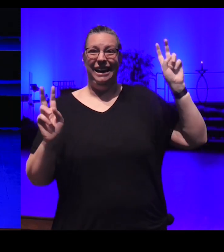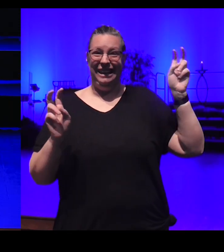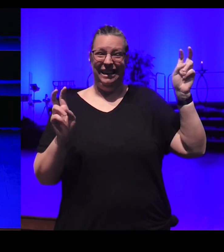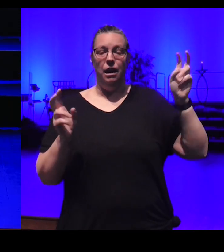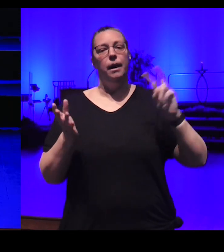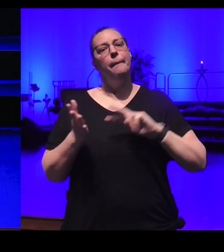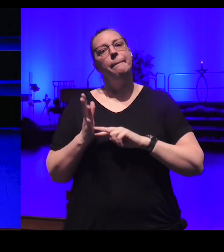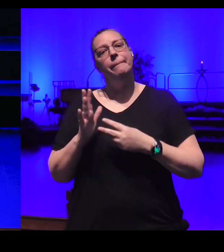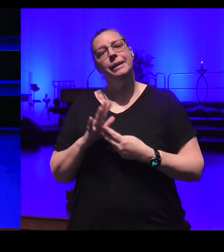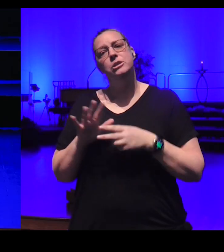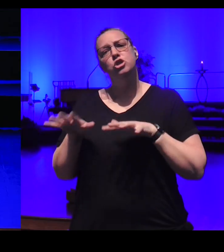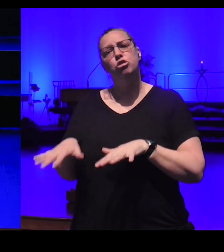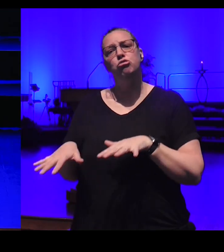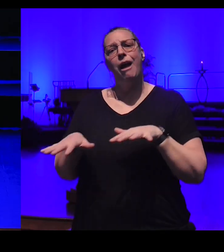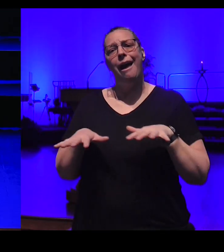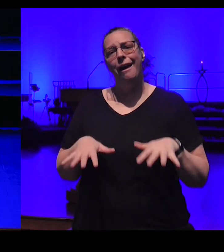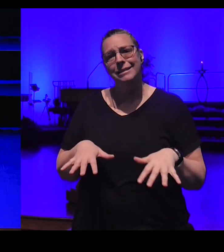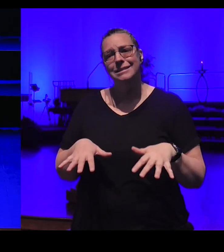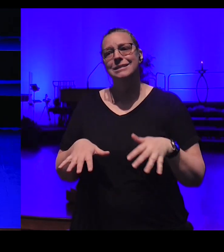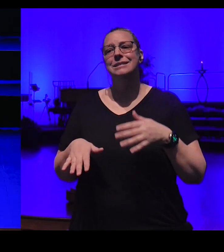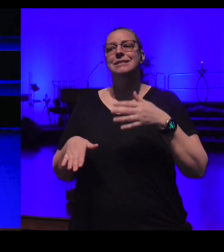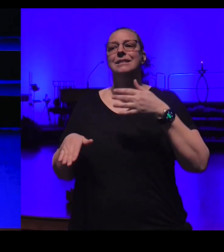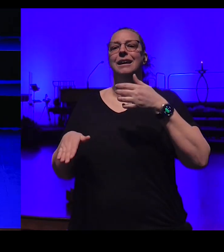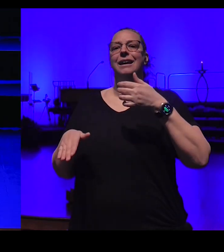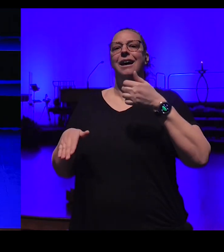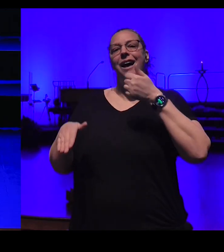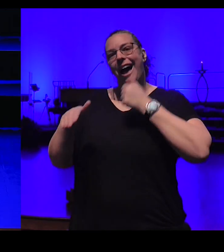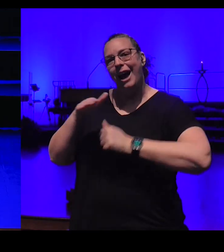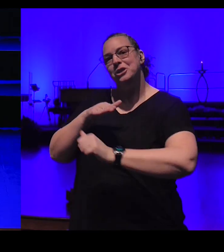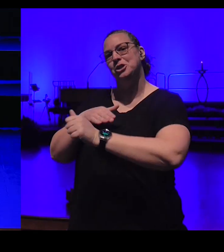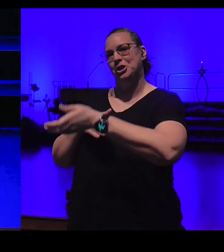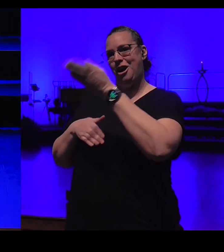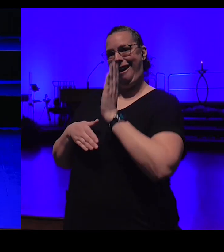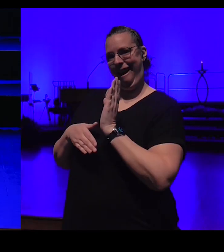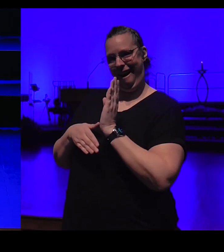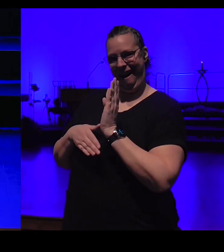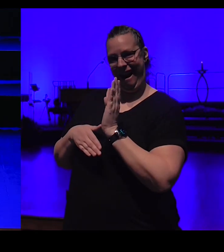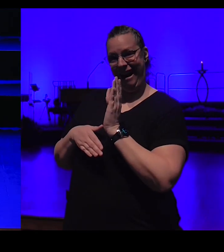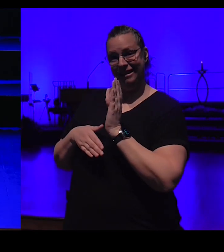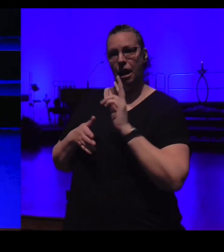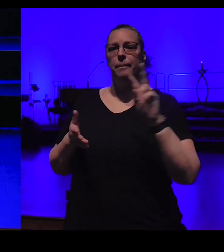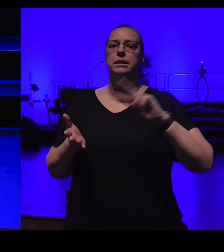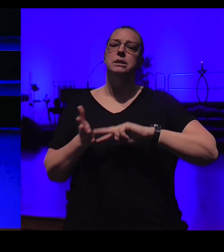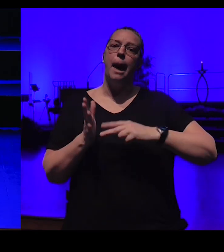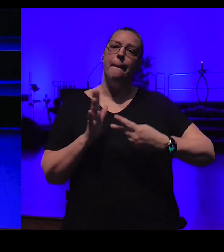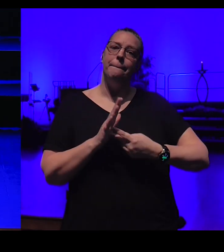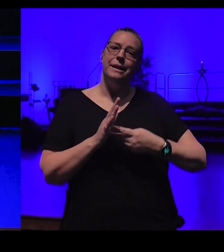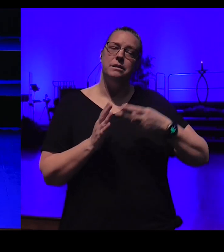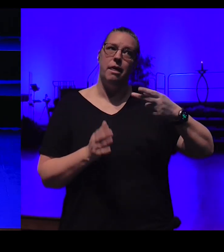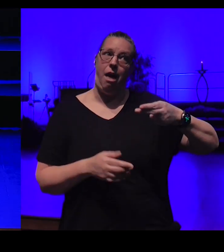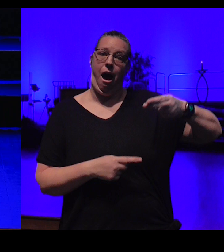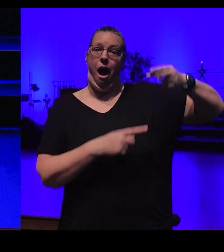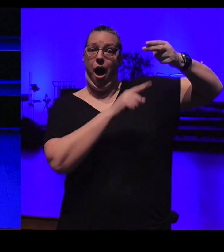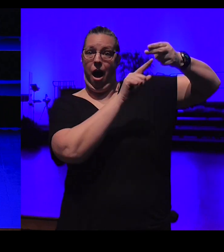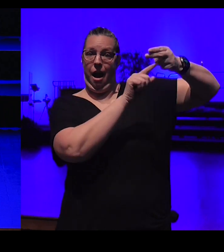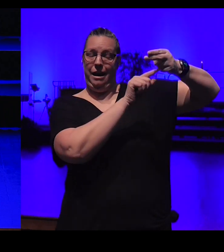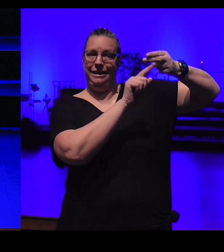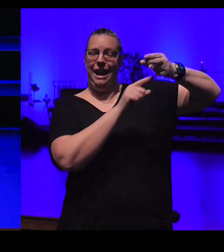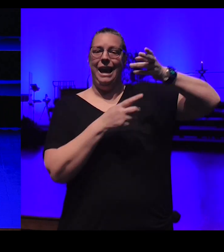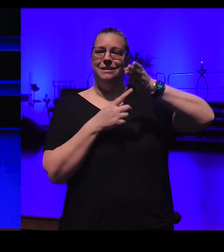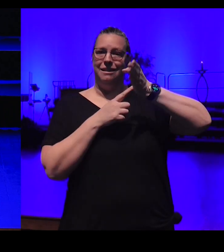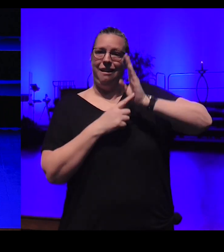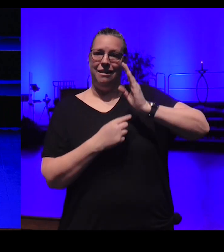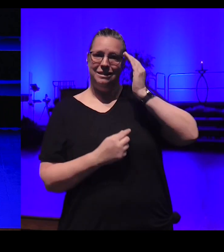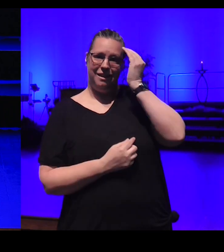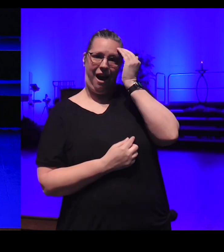a consciousness of the divine, because the Most High refers to your own consciousness.